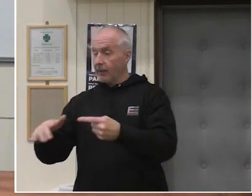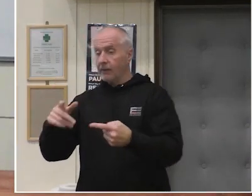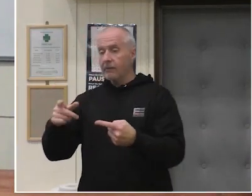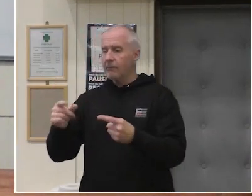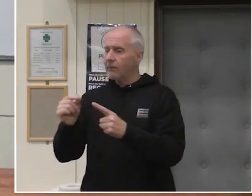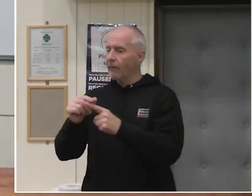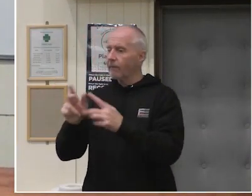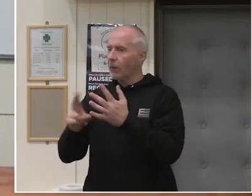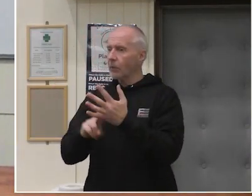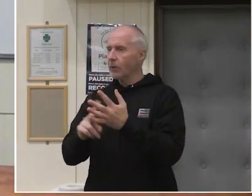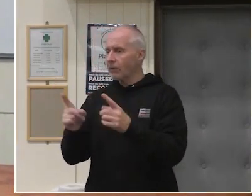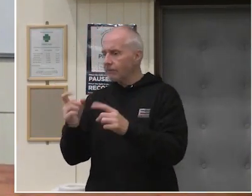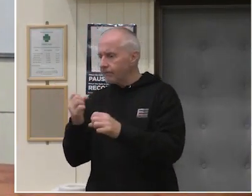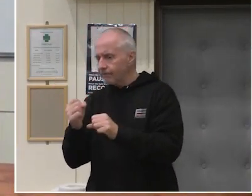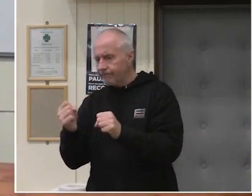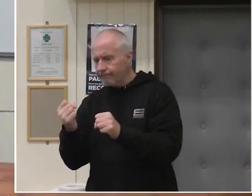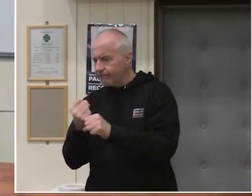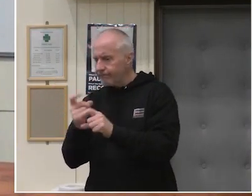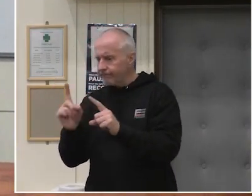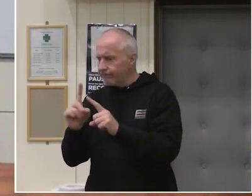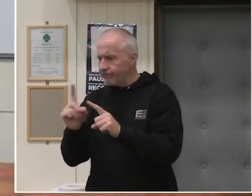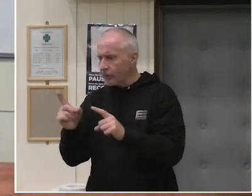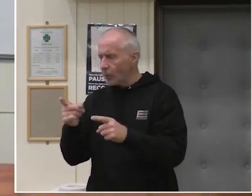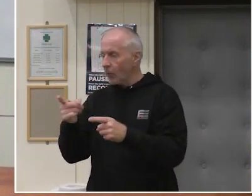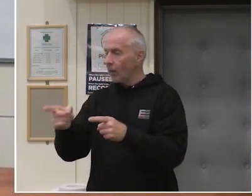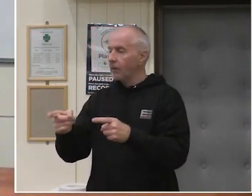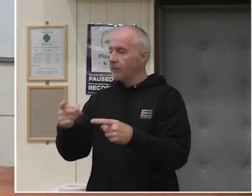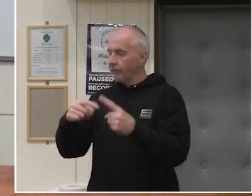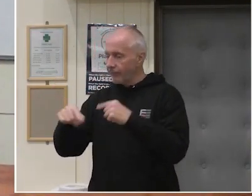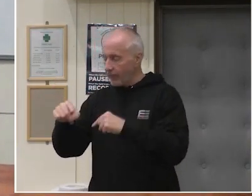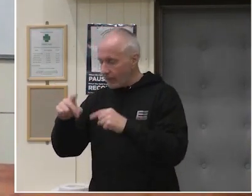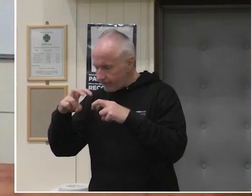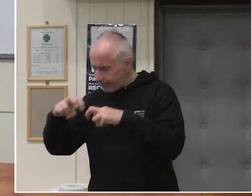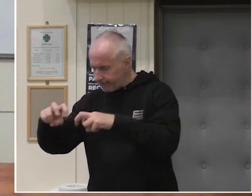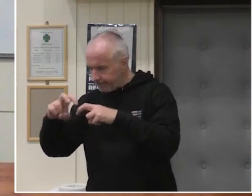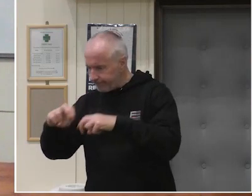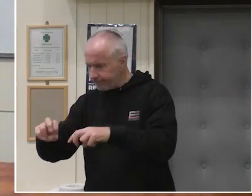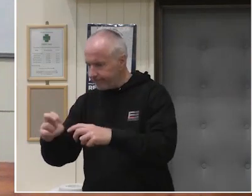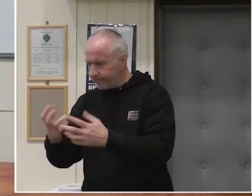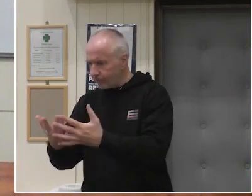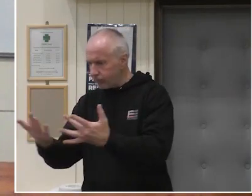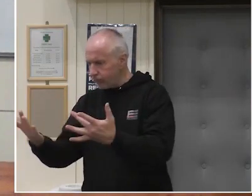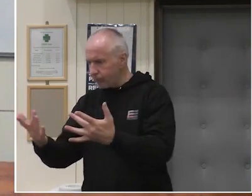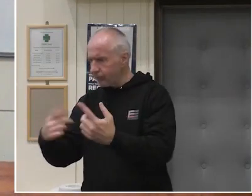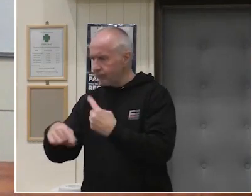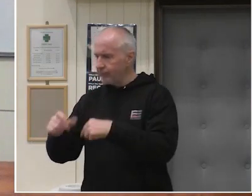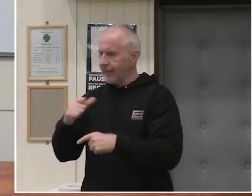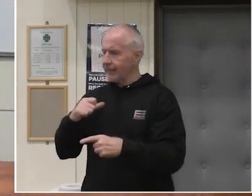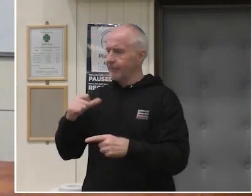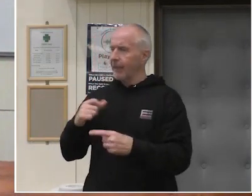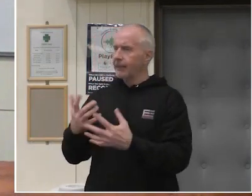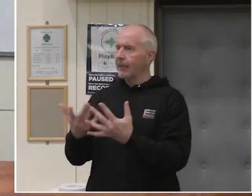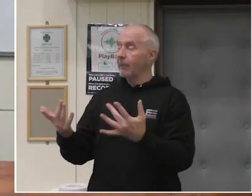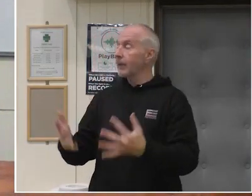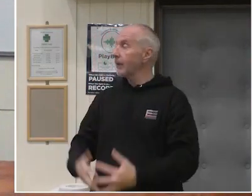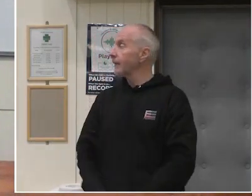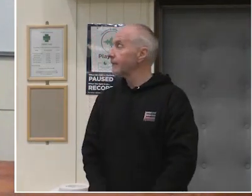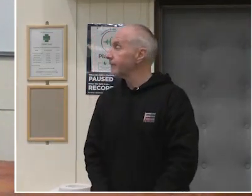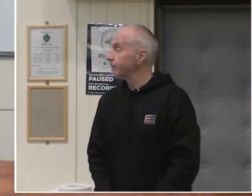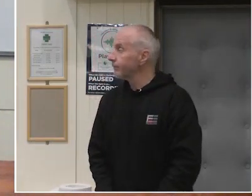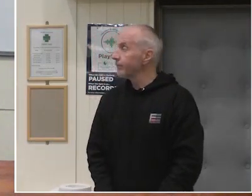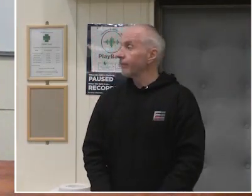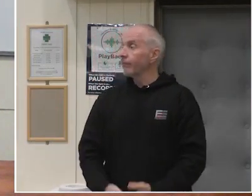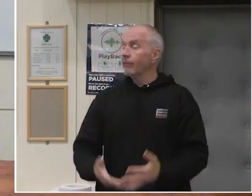of the numbers of them that we're expecting. It's rather low. So what we have to do is we have to use what we call a